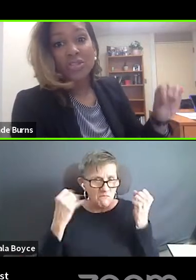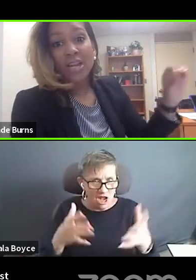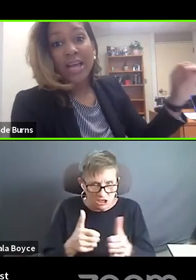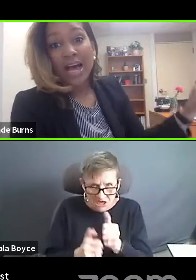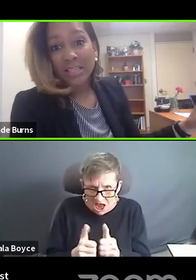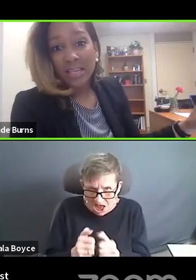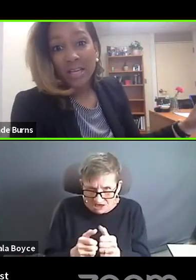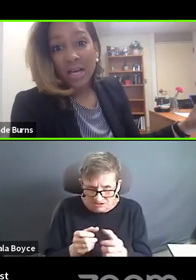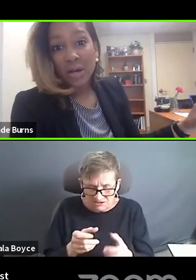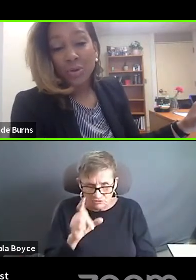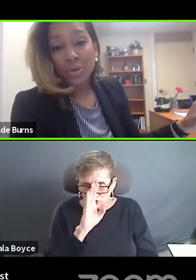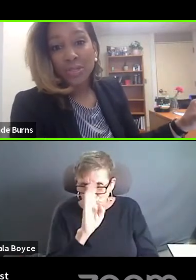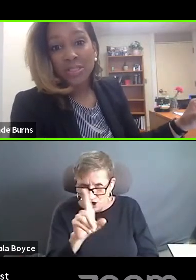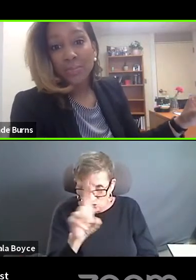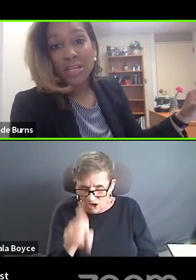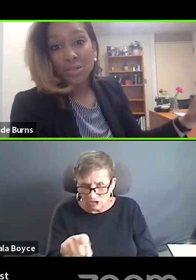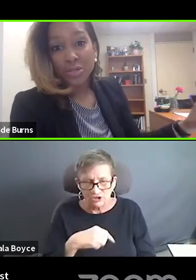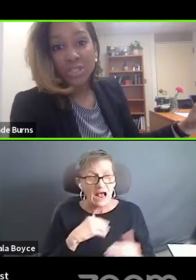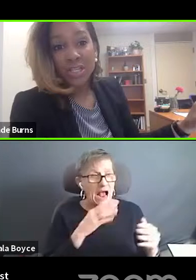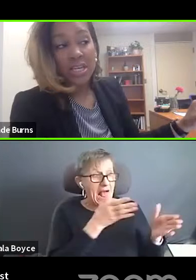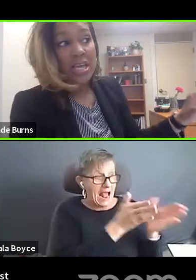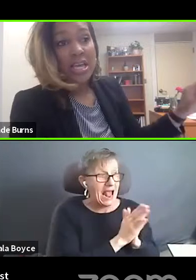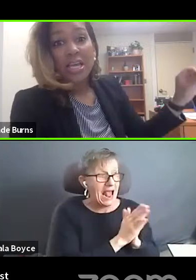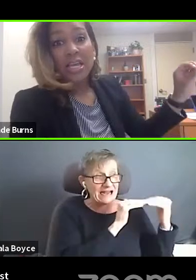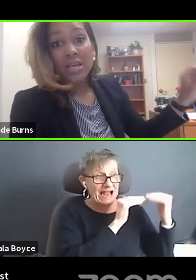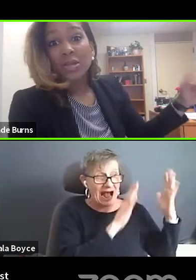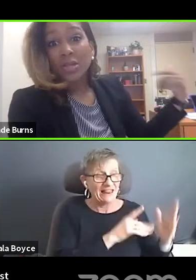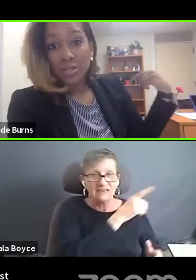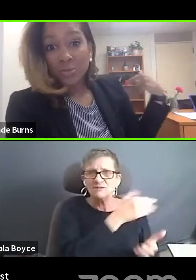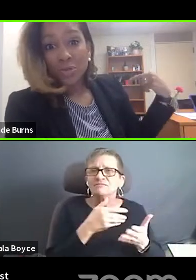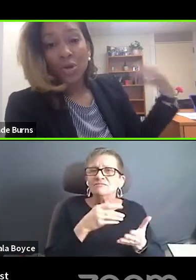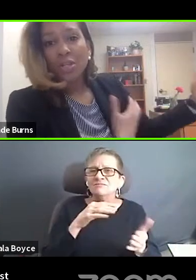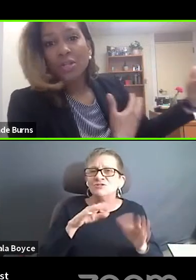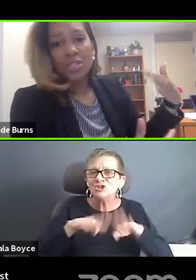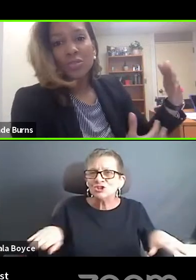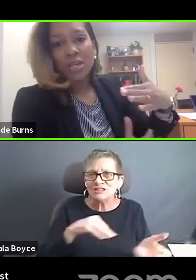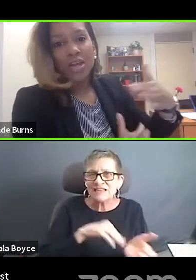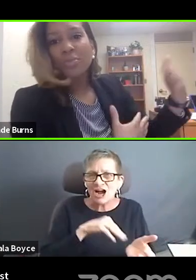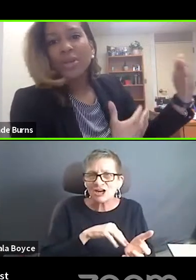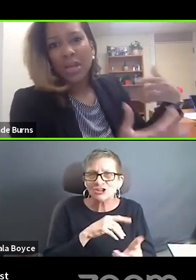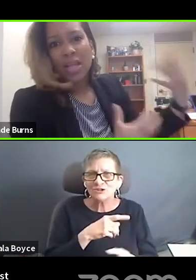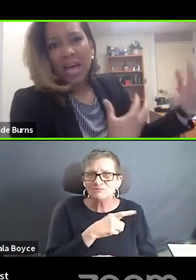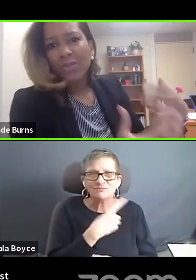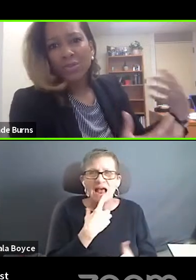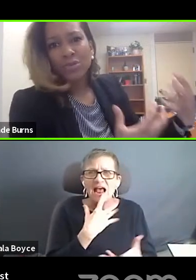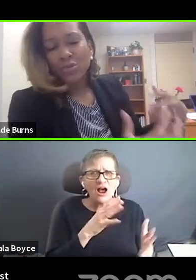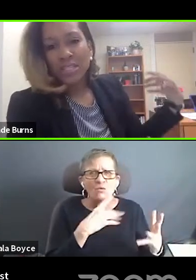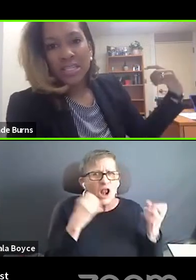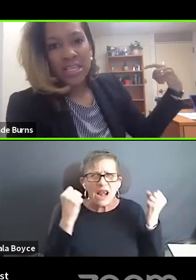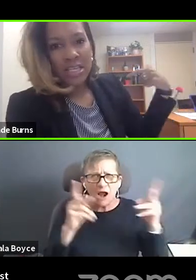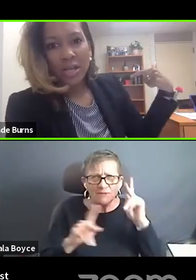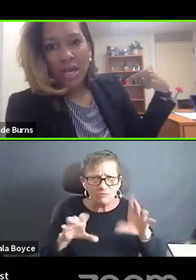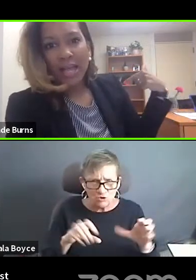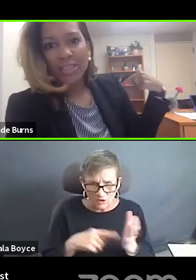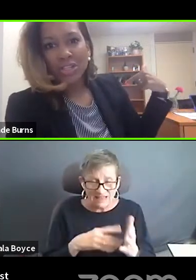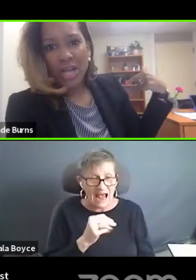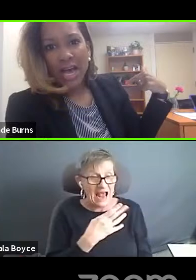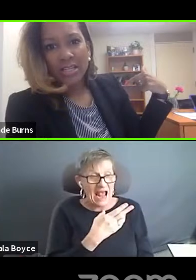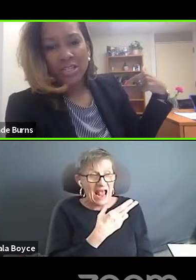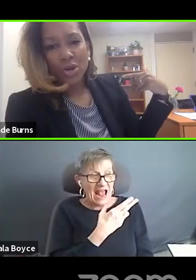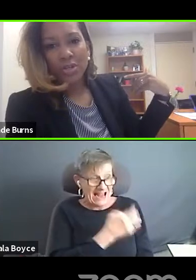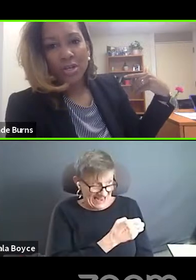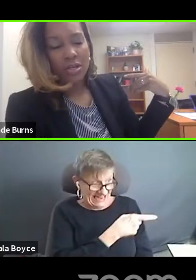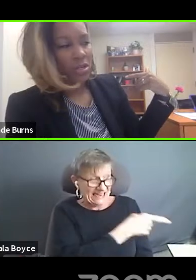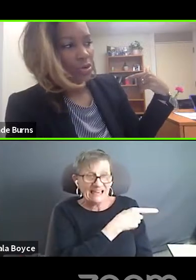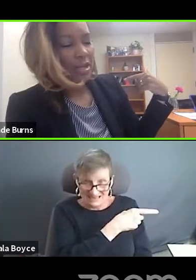And I also had a colleague who is a pediatrician. He, you know, and this was everybody, a lot of folks were doing this, and he got the